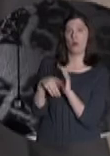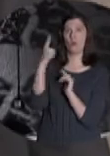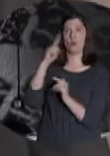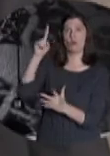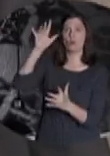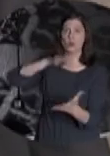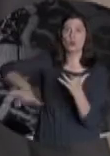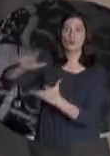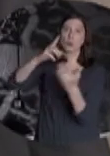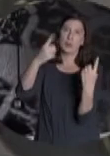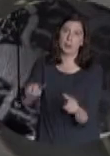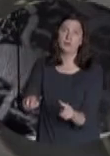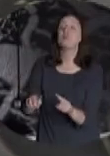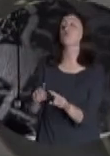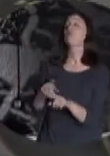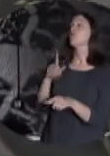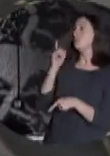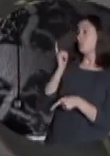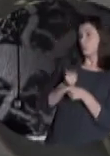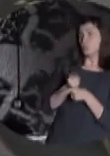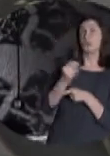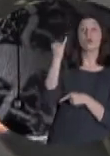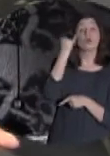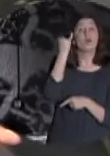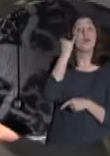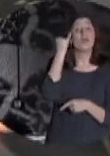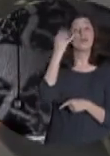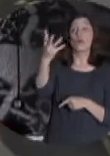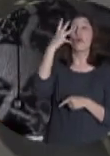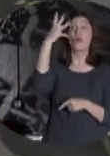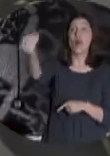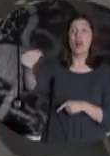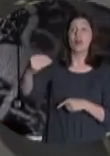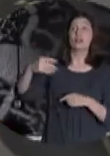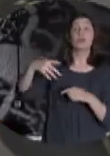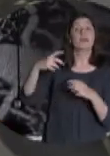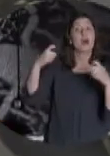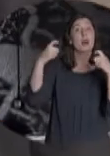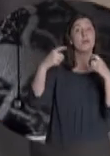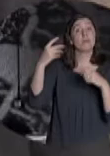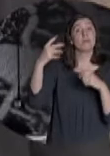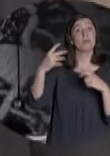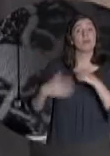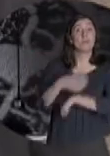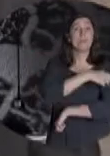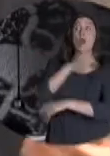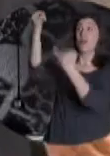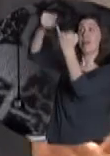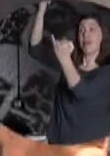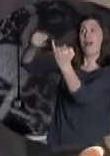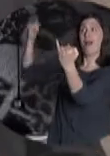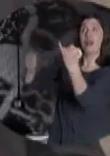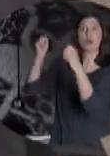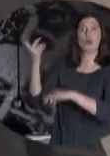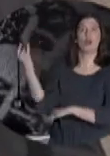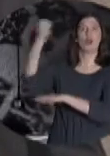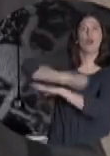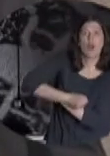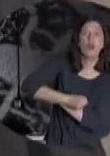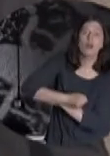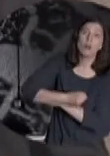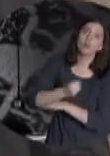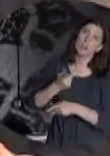the storm to pass. Yeah, because if you're out, there could also be down power lines Absolutely. as well. Absolutely. One of the things that we say as it relates to storms